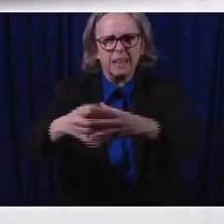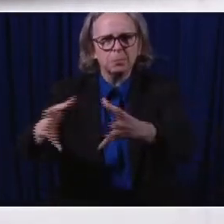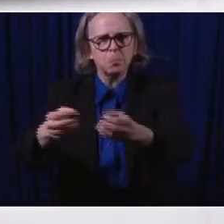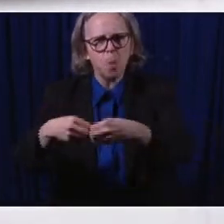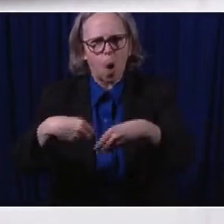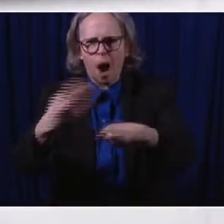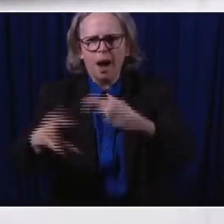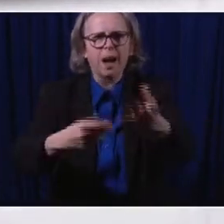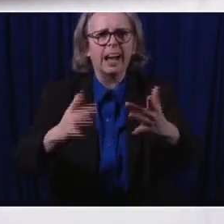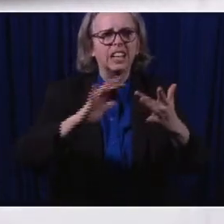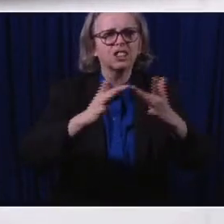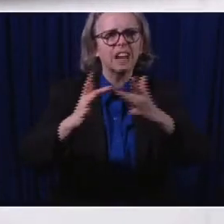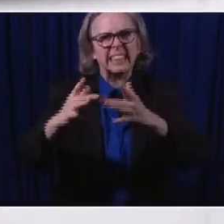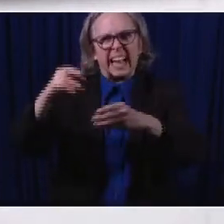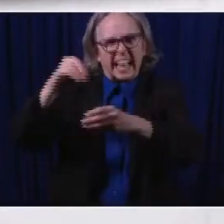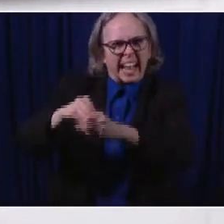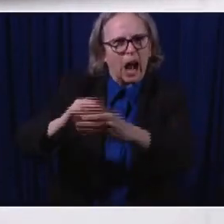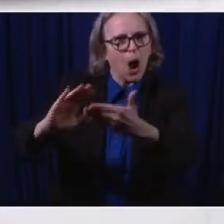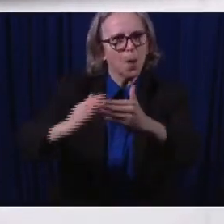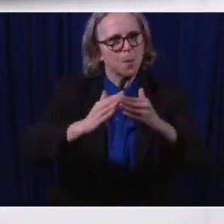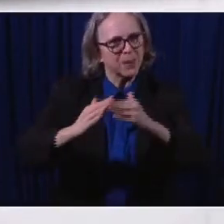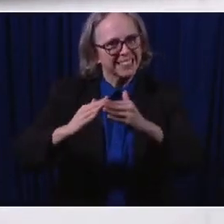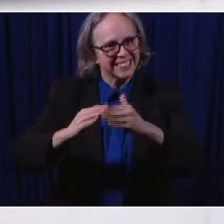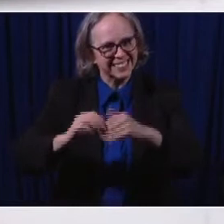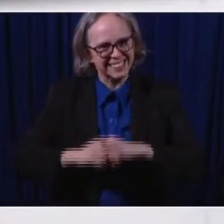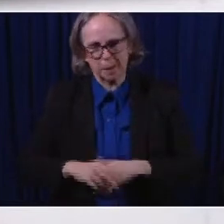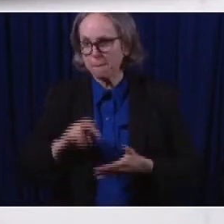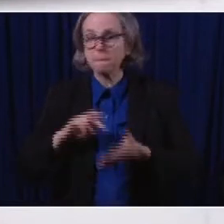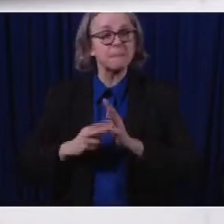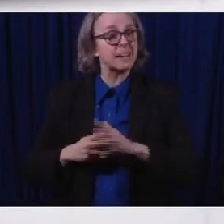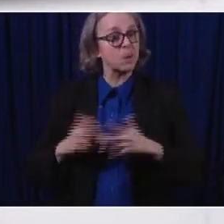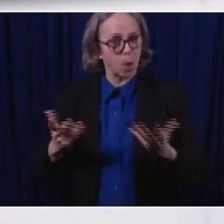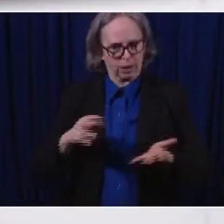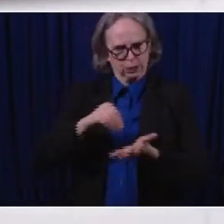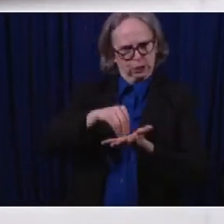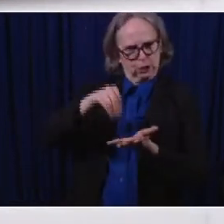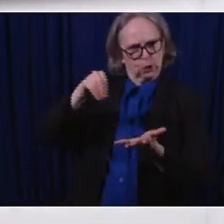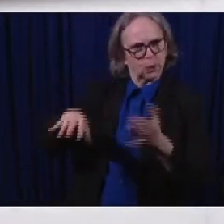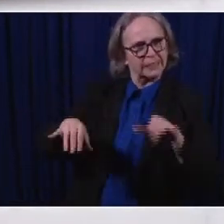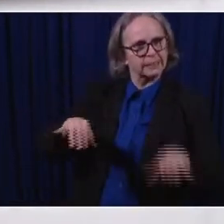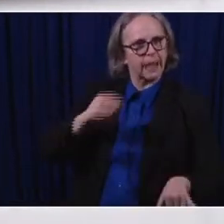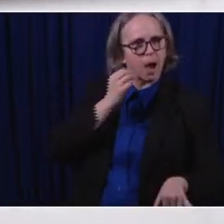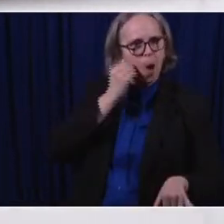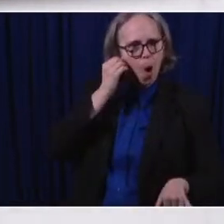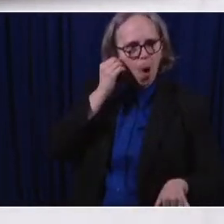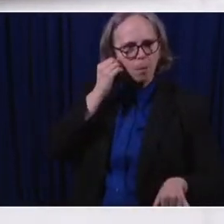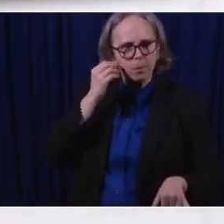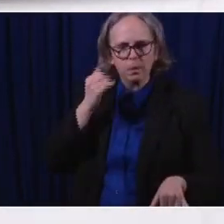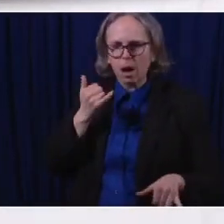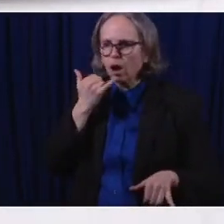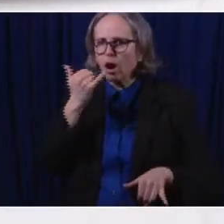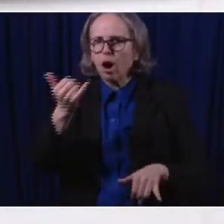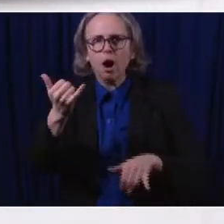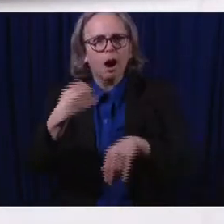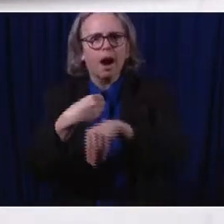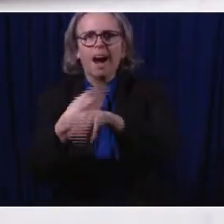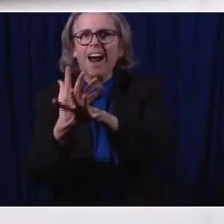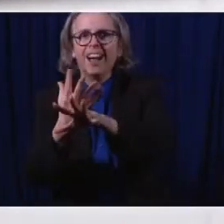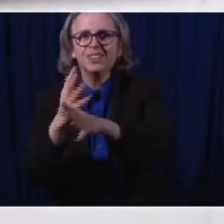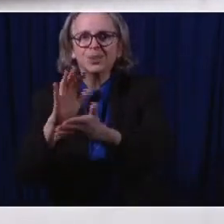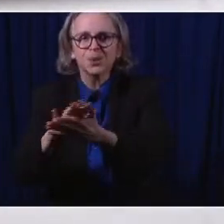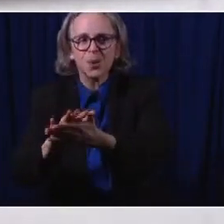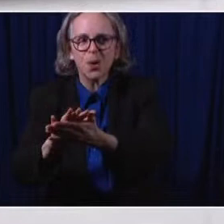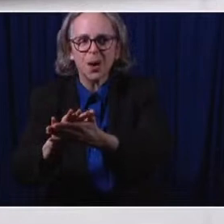people, students, not only to their schools, and not only to the behavioral health services, but to the rest of the world. And we're going to build